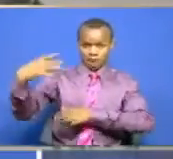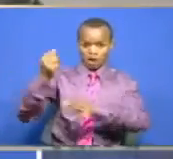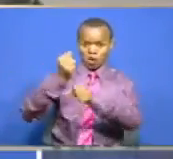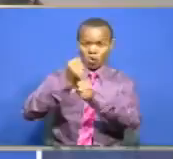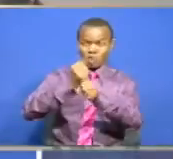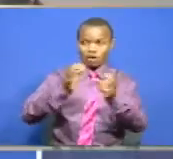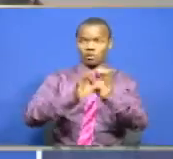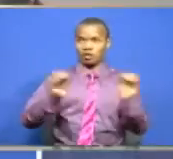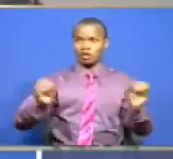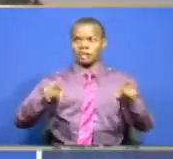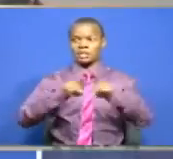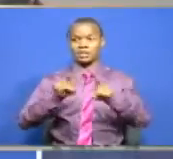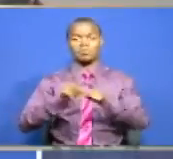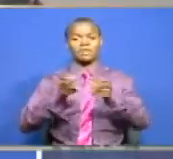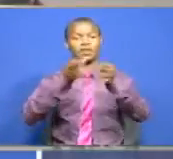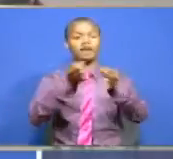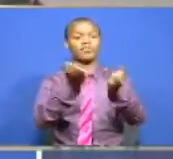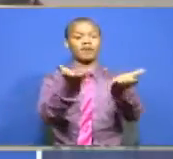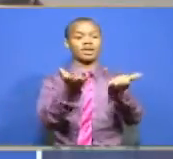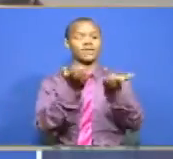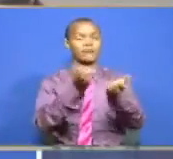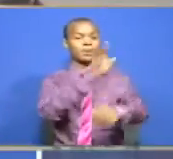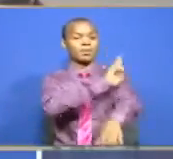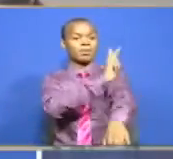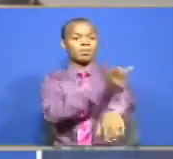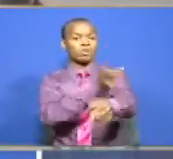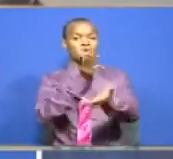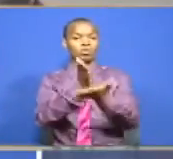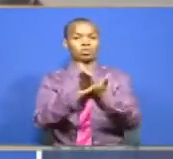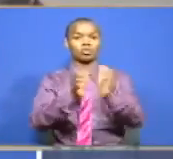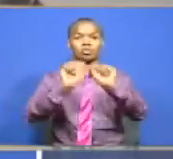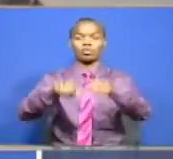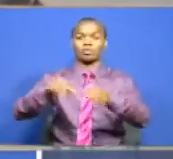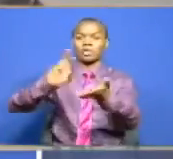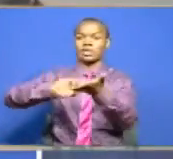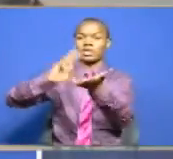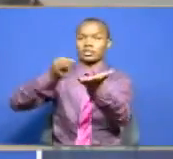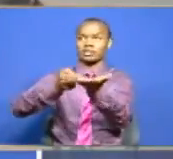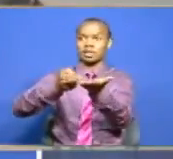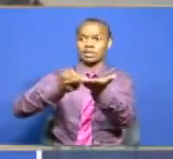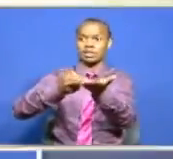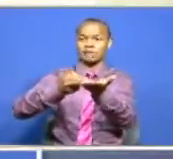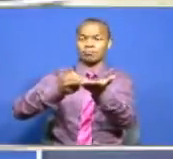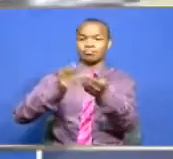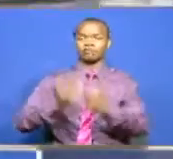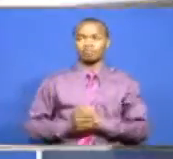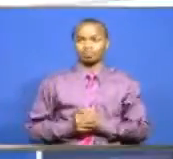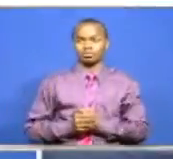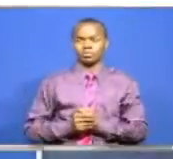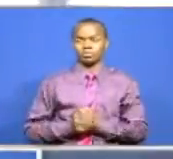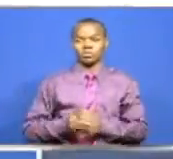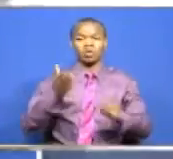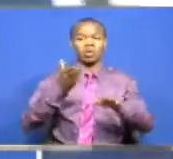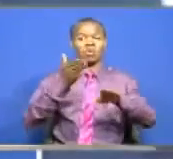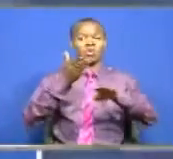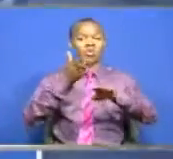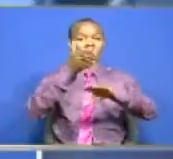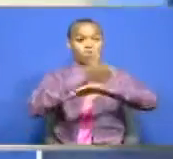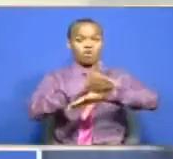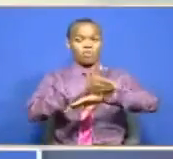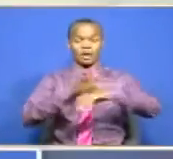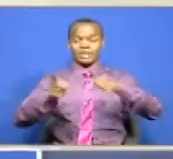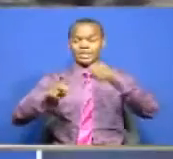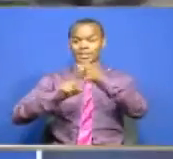self-powering, or if they do need power, that the power is from a renewable energy source, mostly solar in this case. More than 673